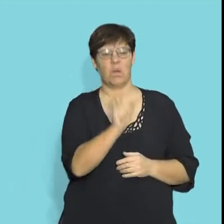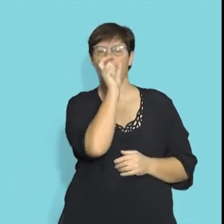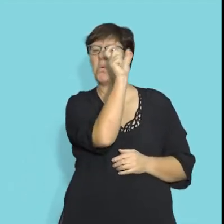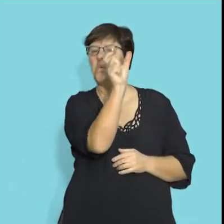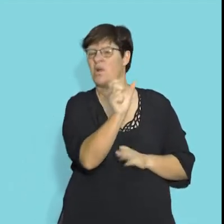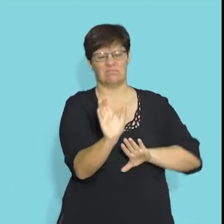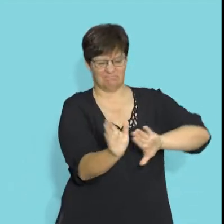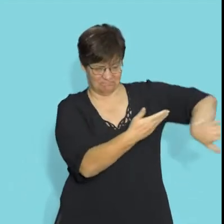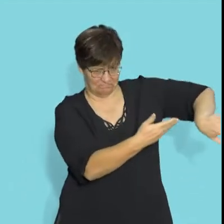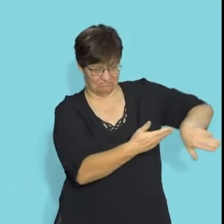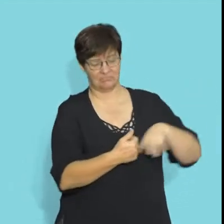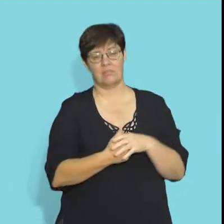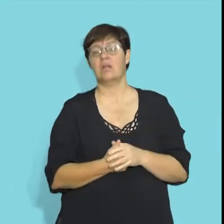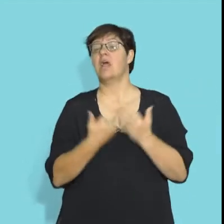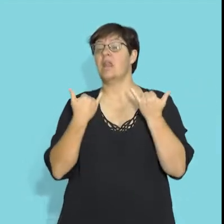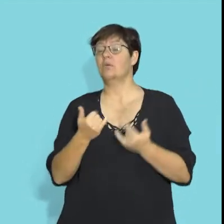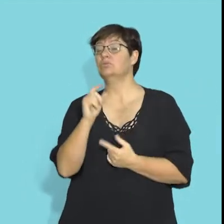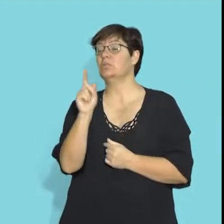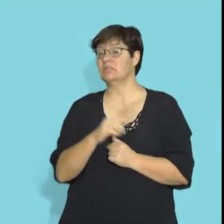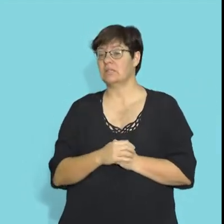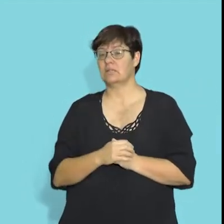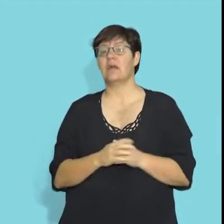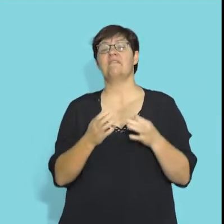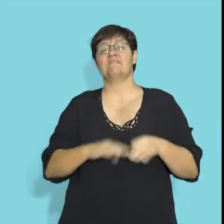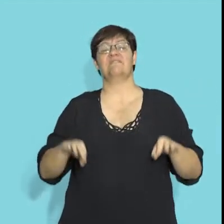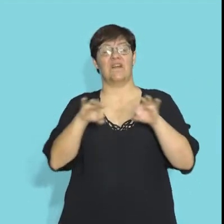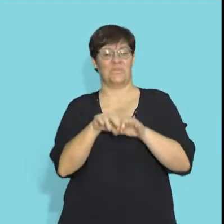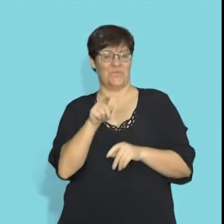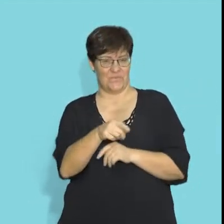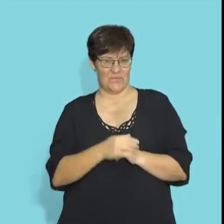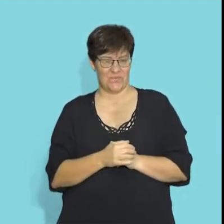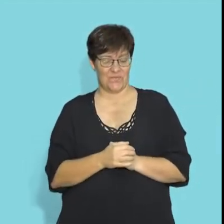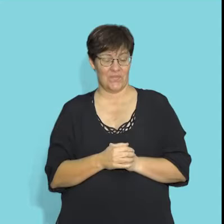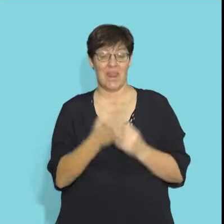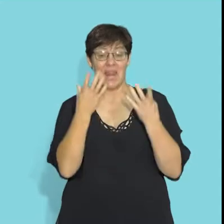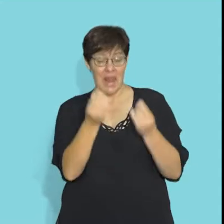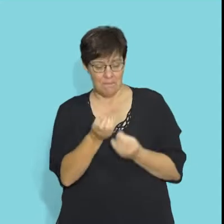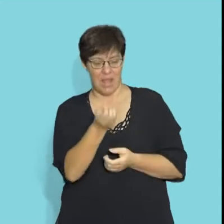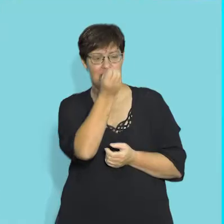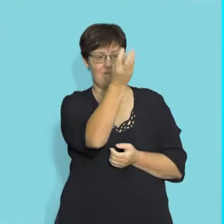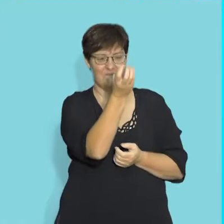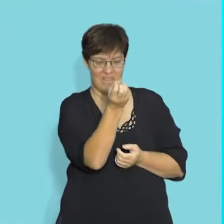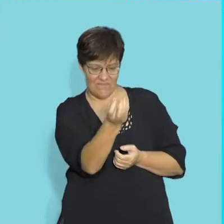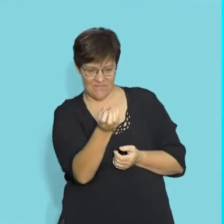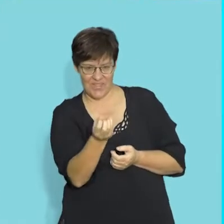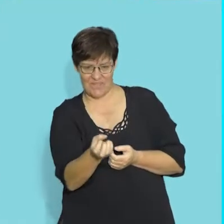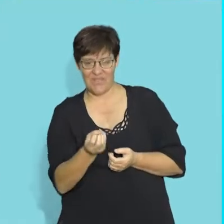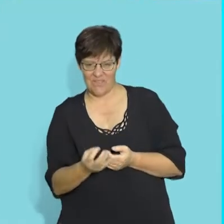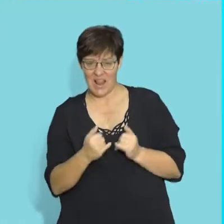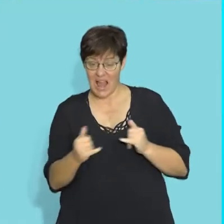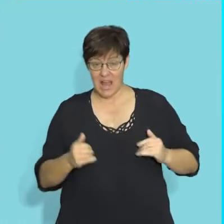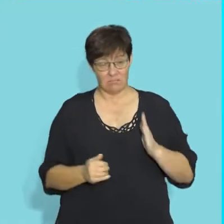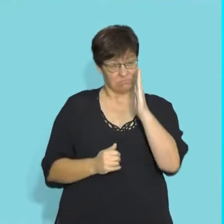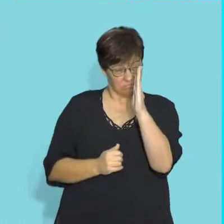assigning words to the steepness of a line, we're going to be assigning values. We're going to give a number to how steep a